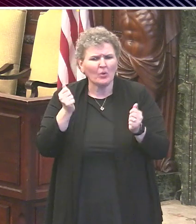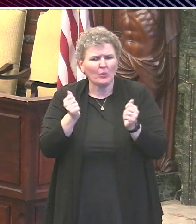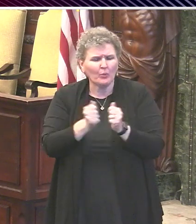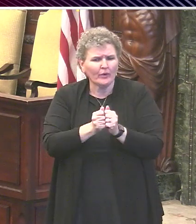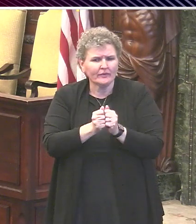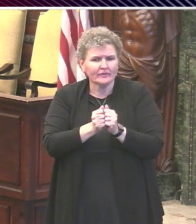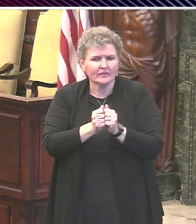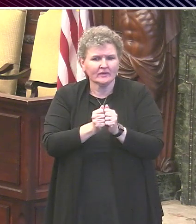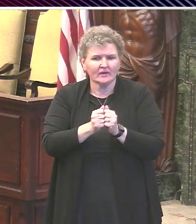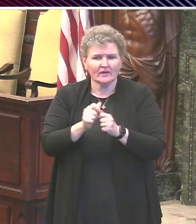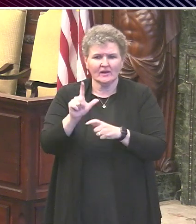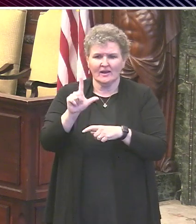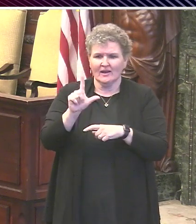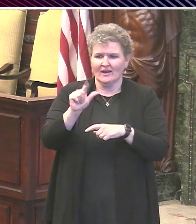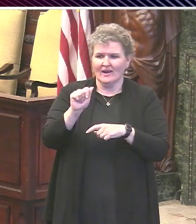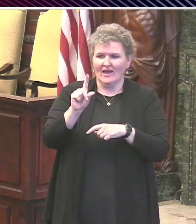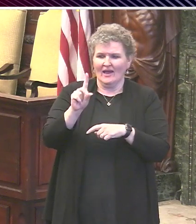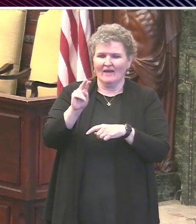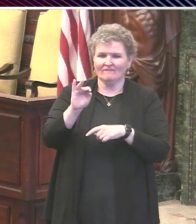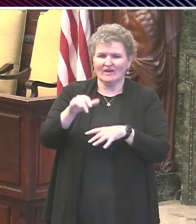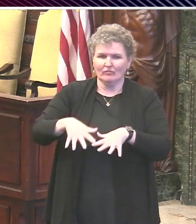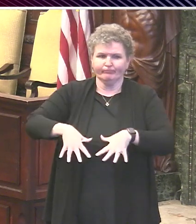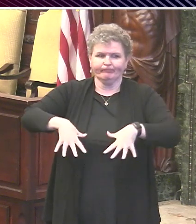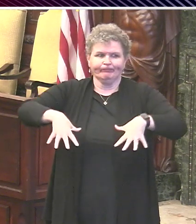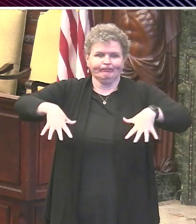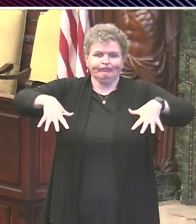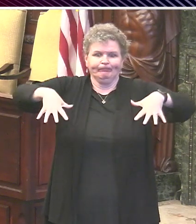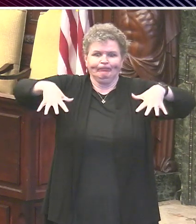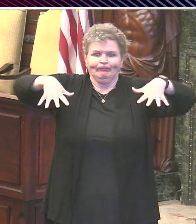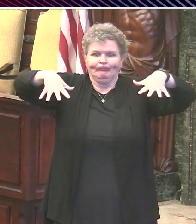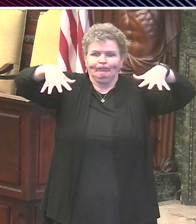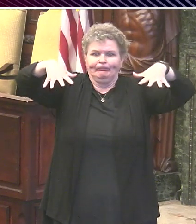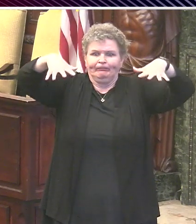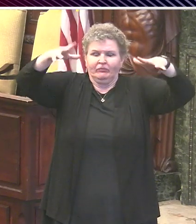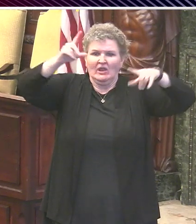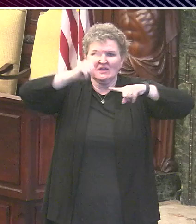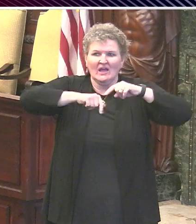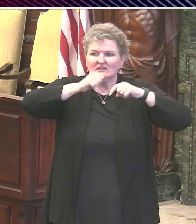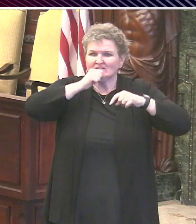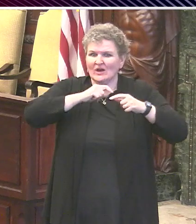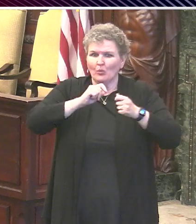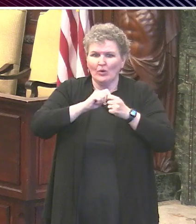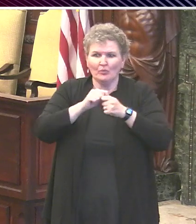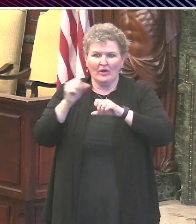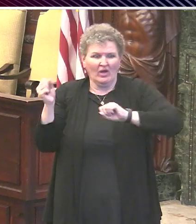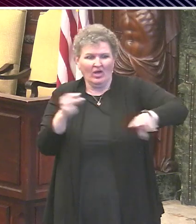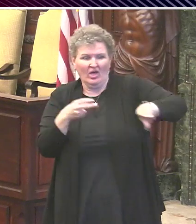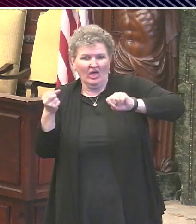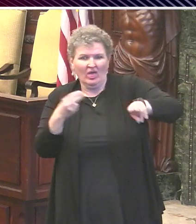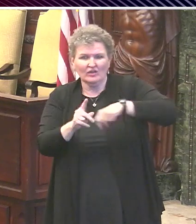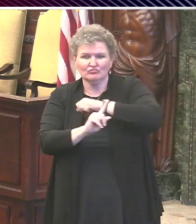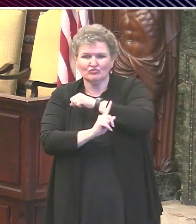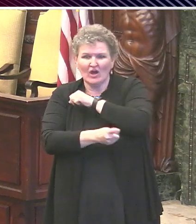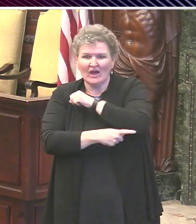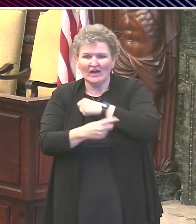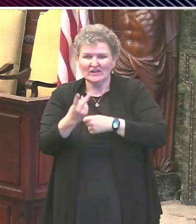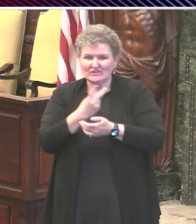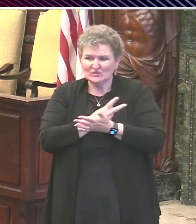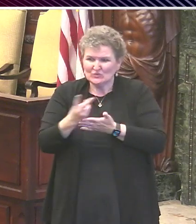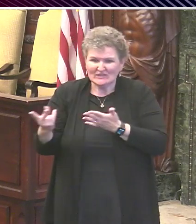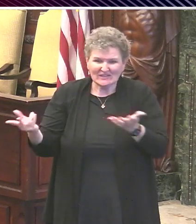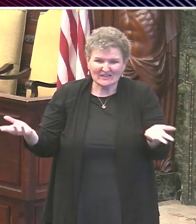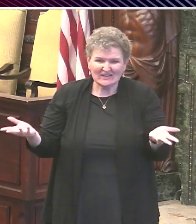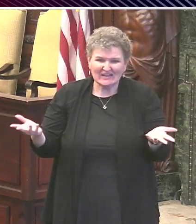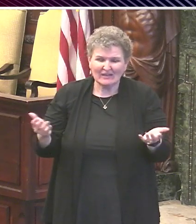landfills may have been exceeded by how much trash was being brought in from Philadelphia. Is there any truth to that? Or Brian